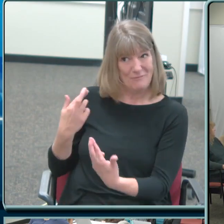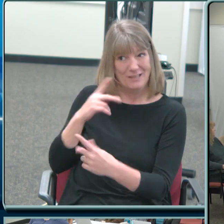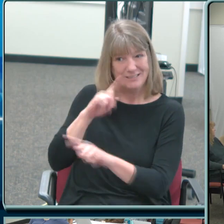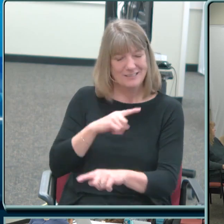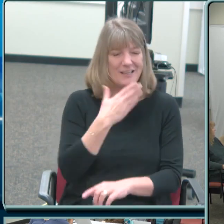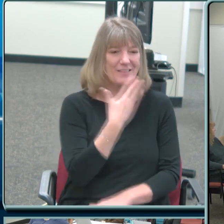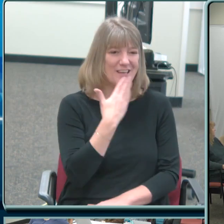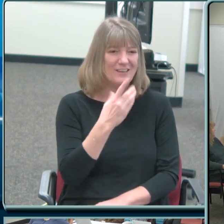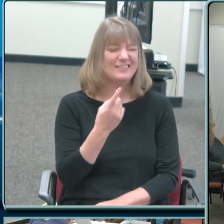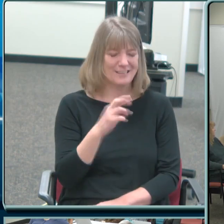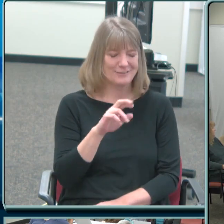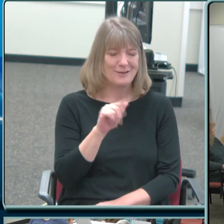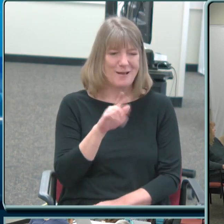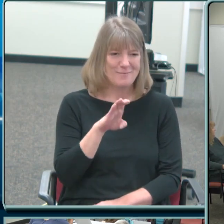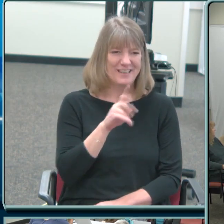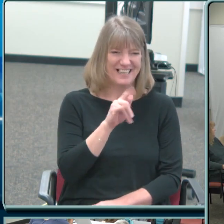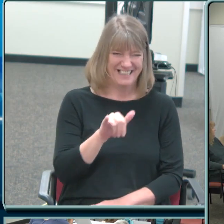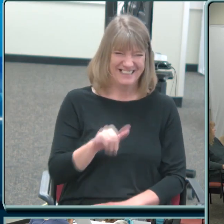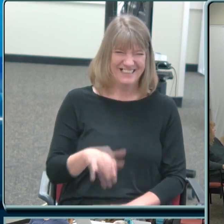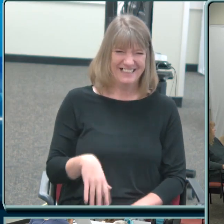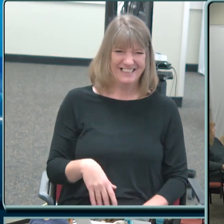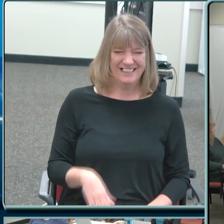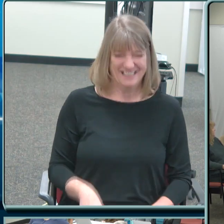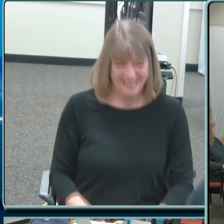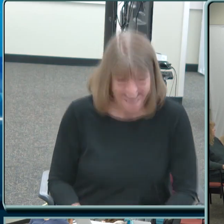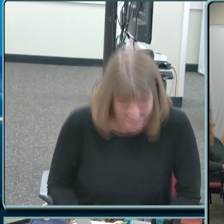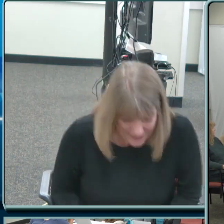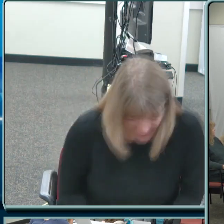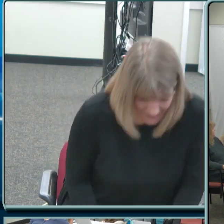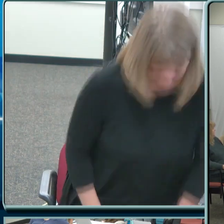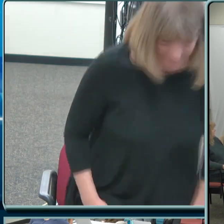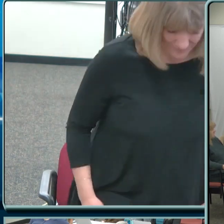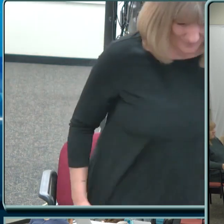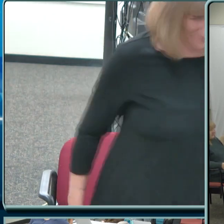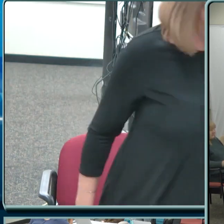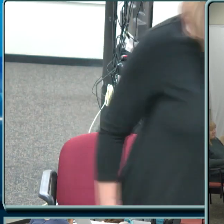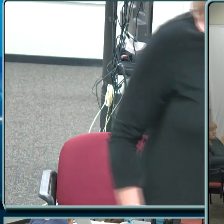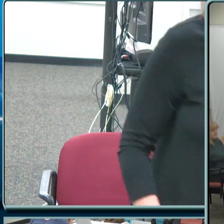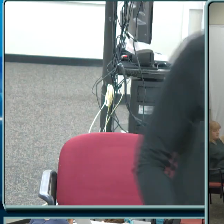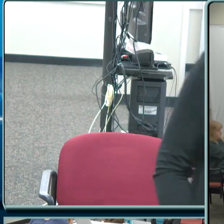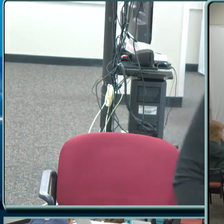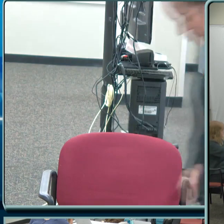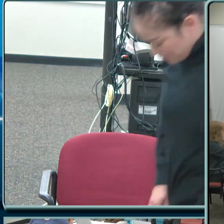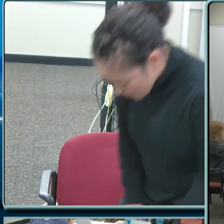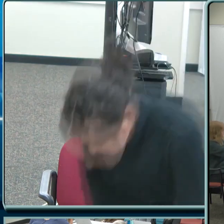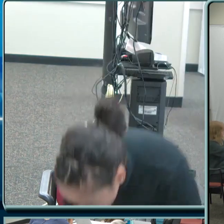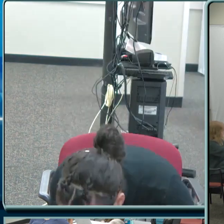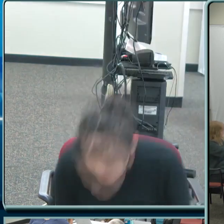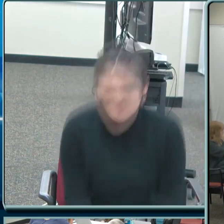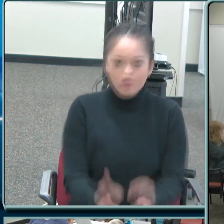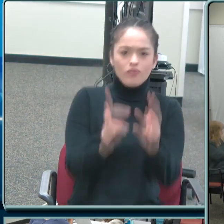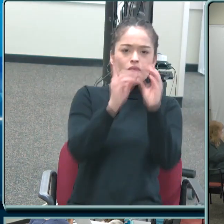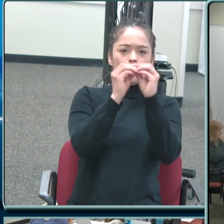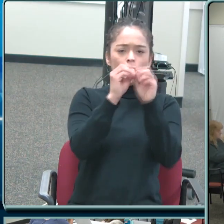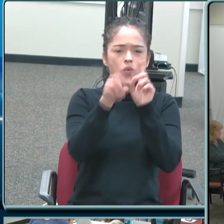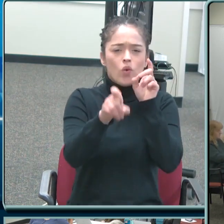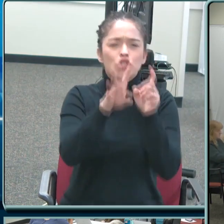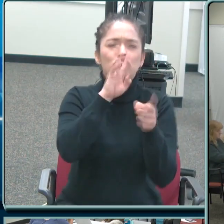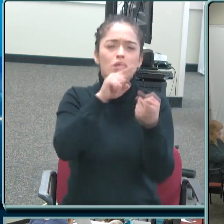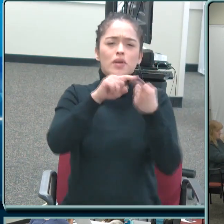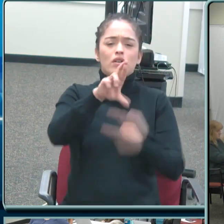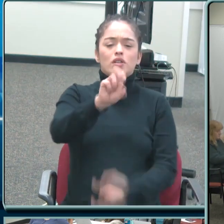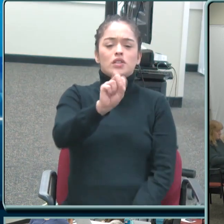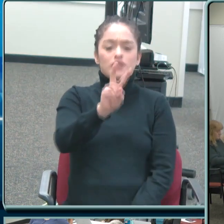Dr. Albany. I do have one question for you. Early on in the season, when the RSV and everything was at its